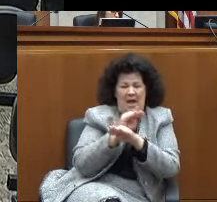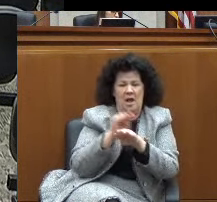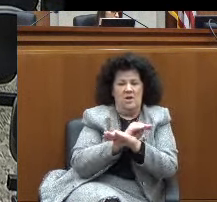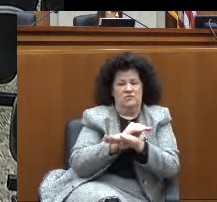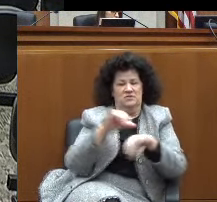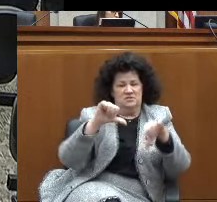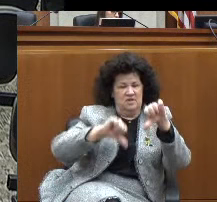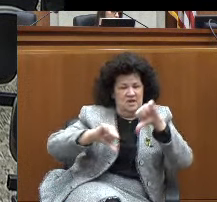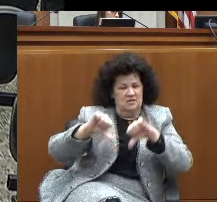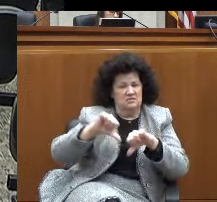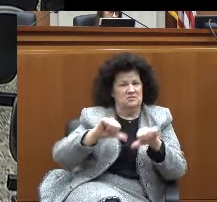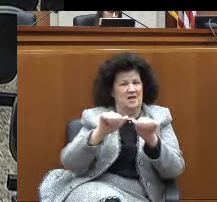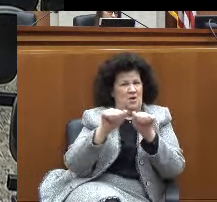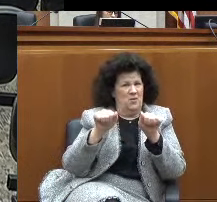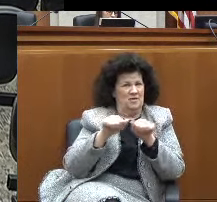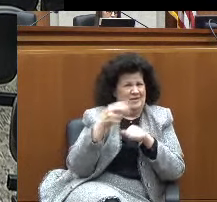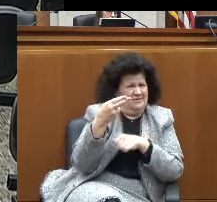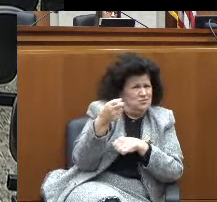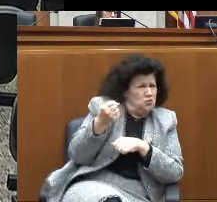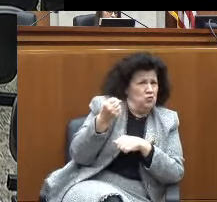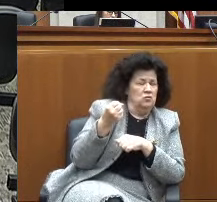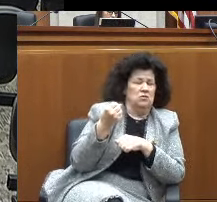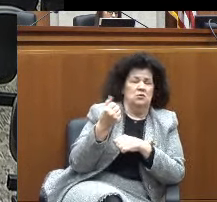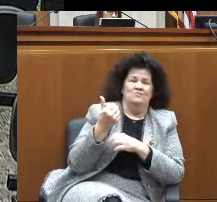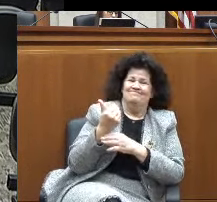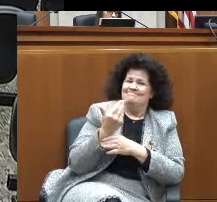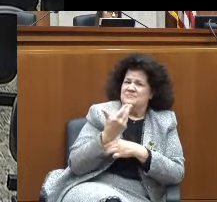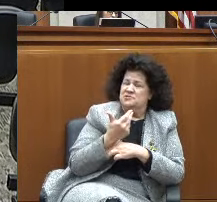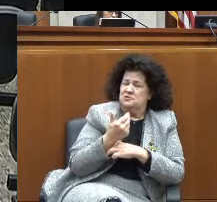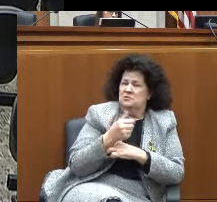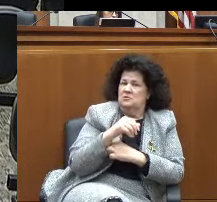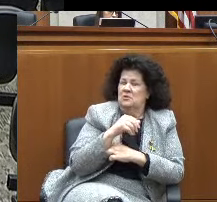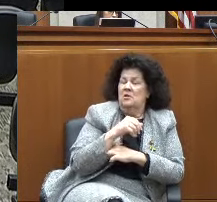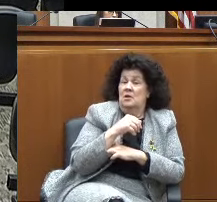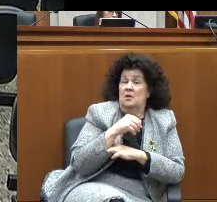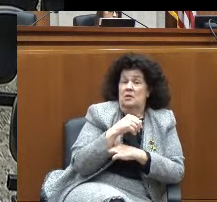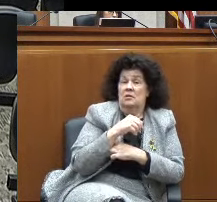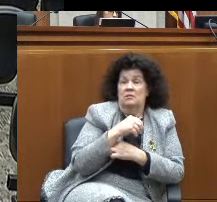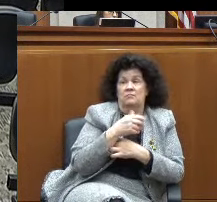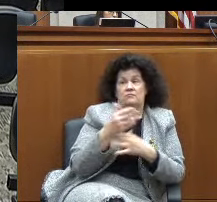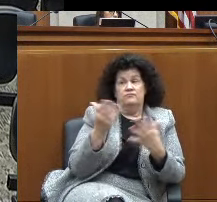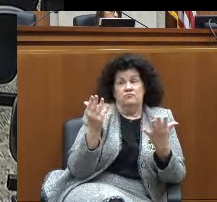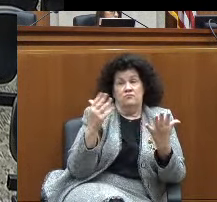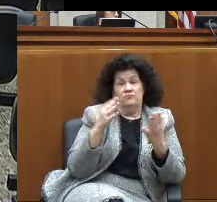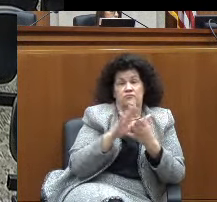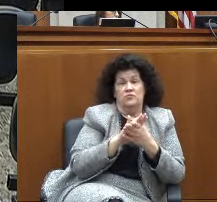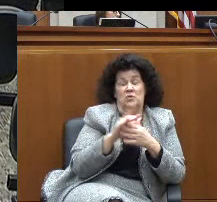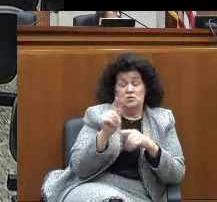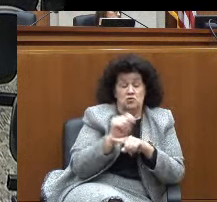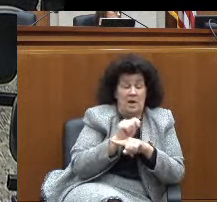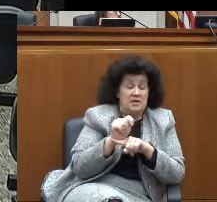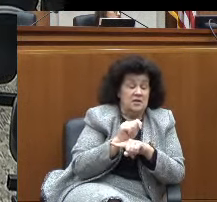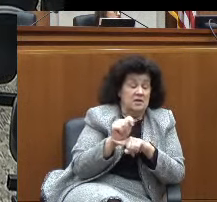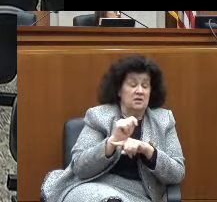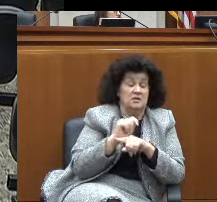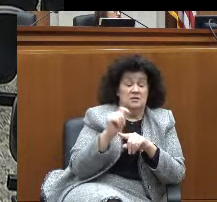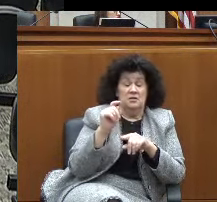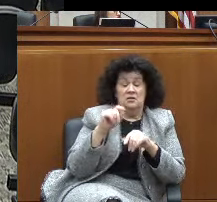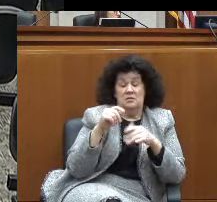at your middle and high school levels. And you can say what you want about training